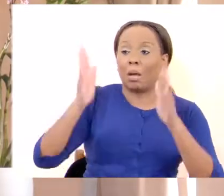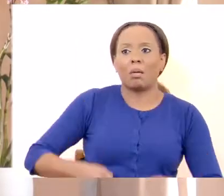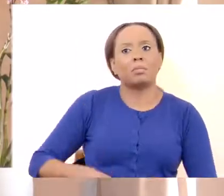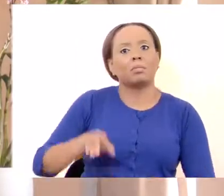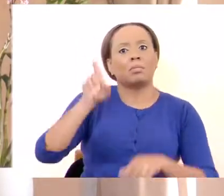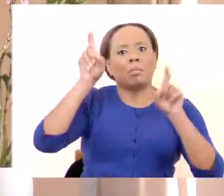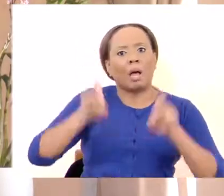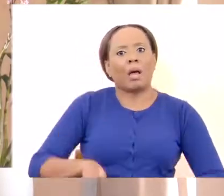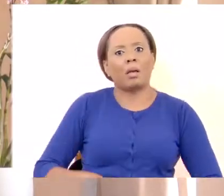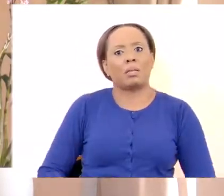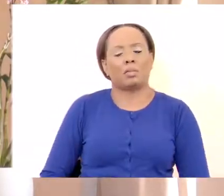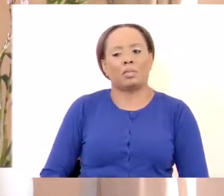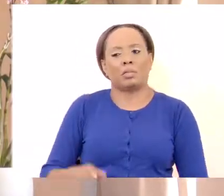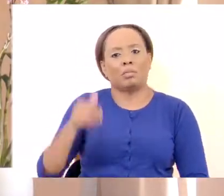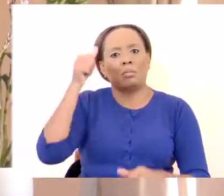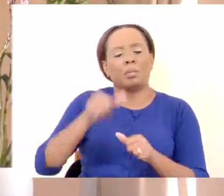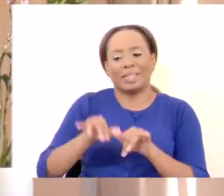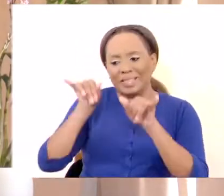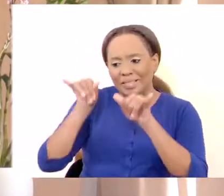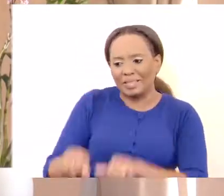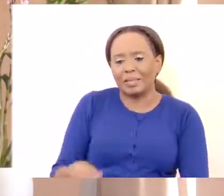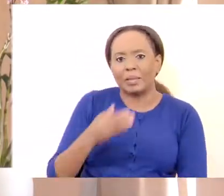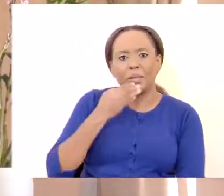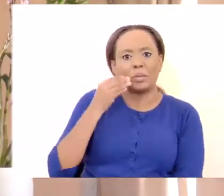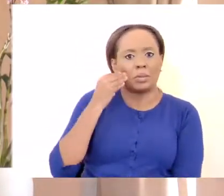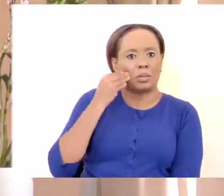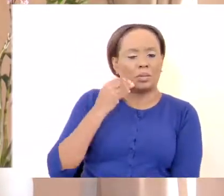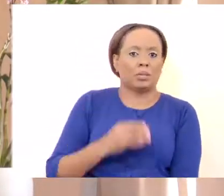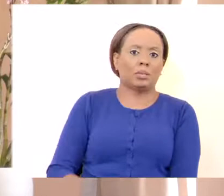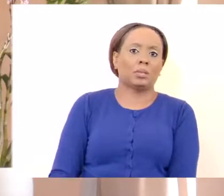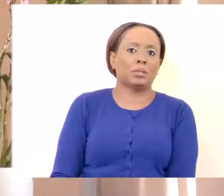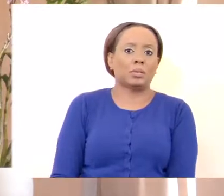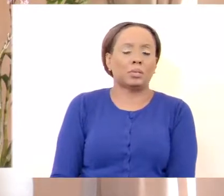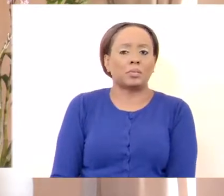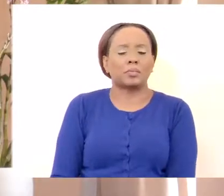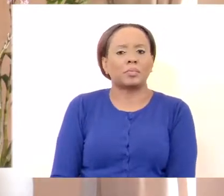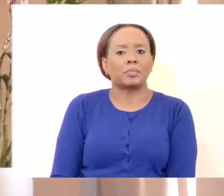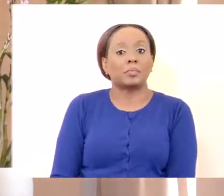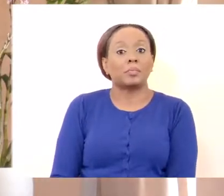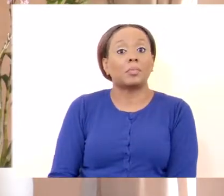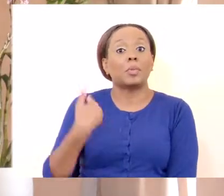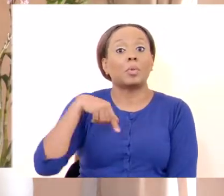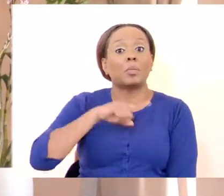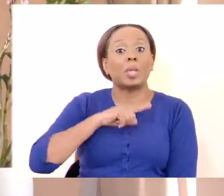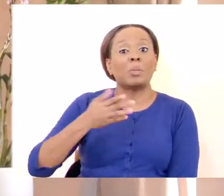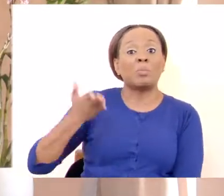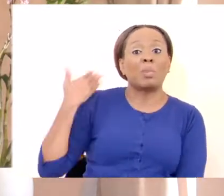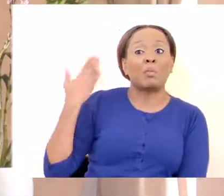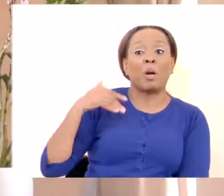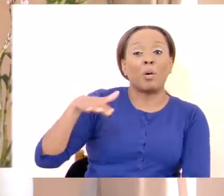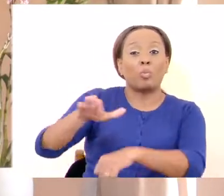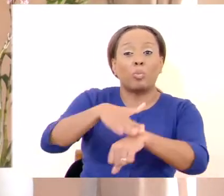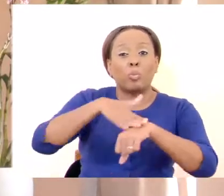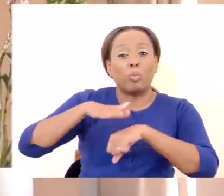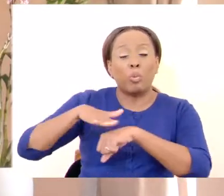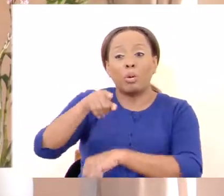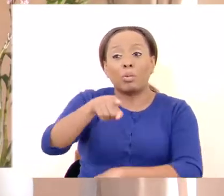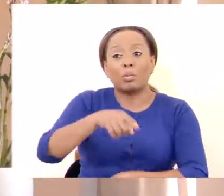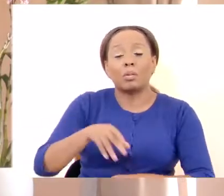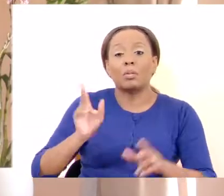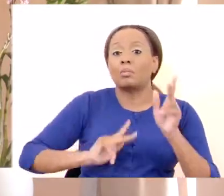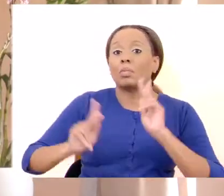to remain indoors. The ministry also warned that people of all age groups can